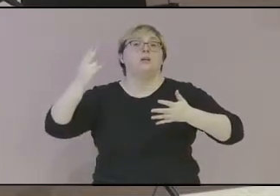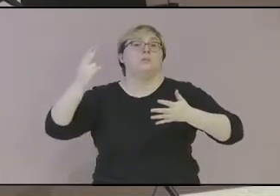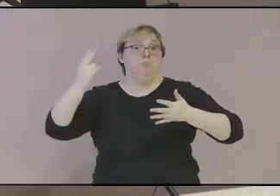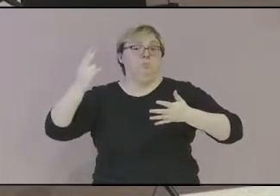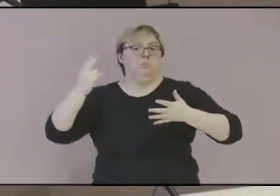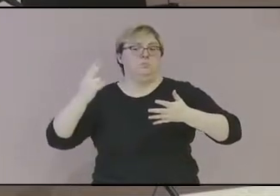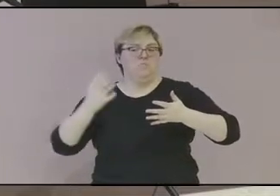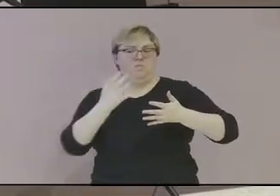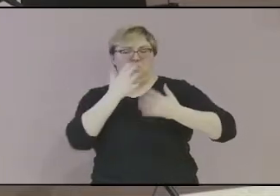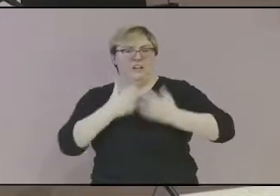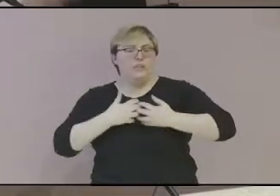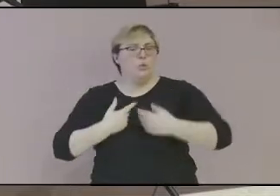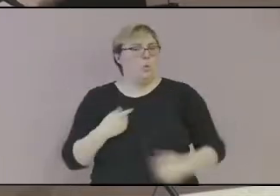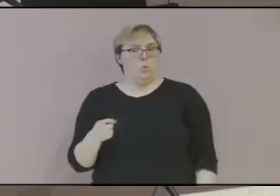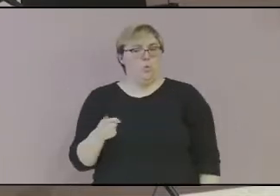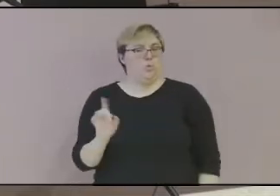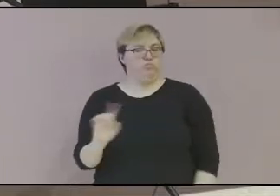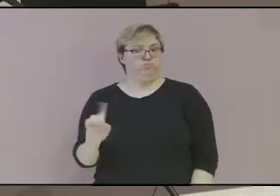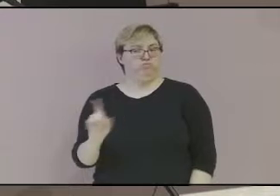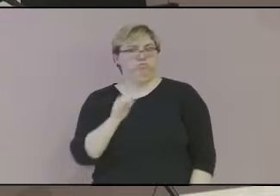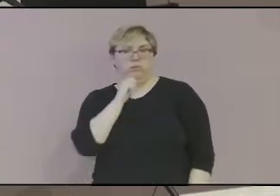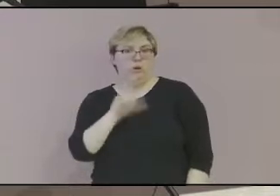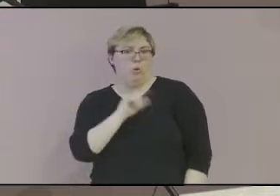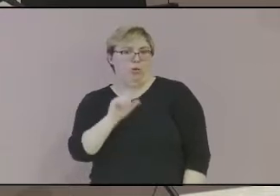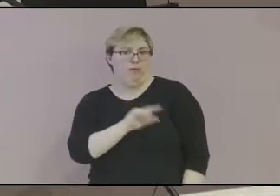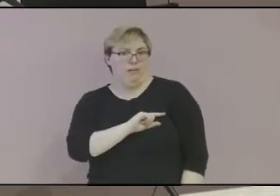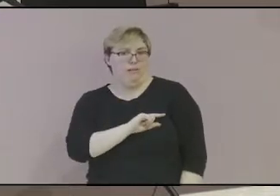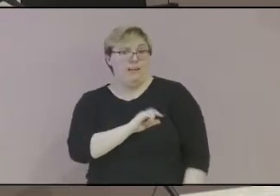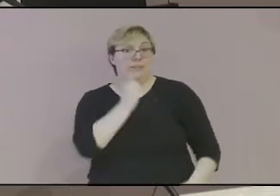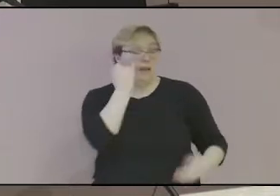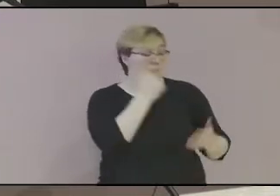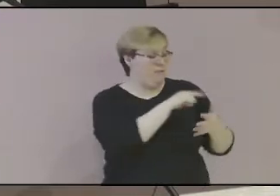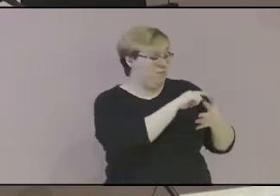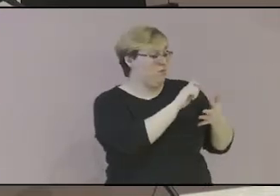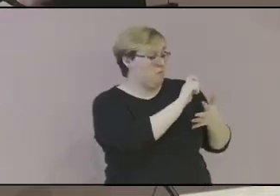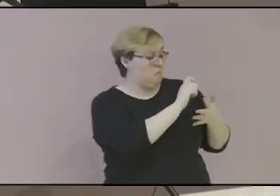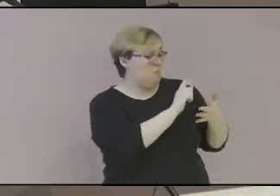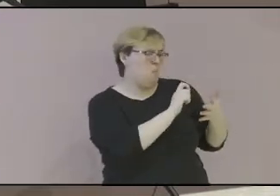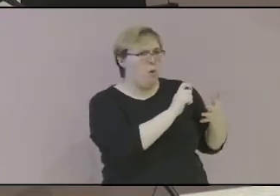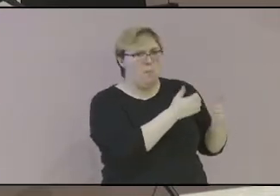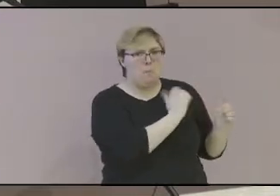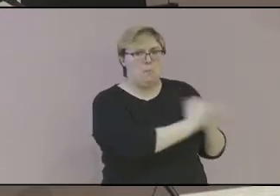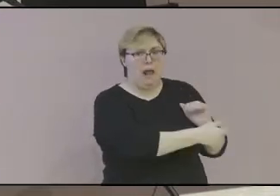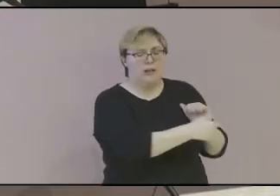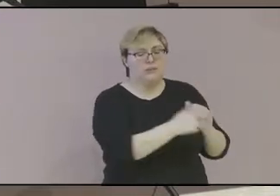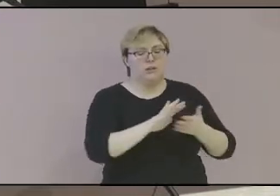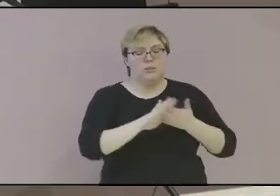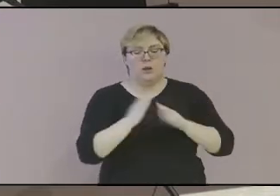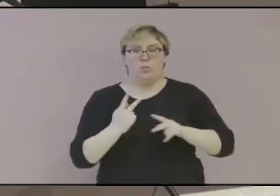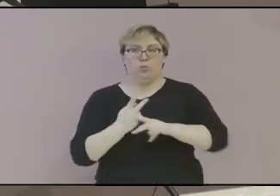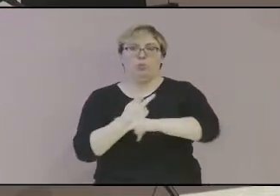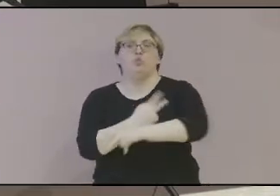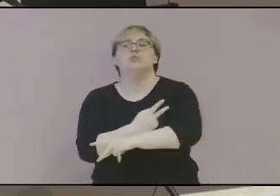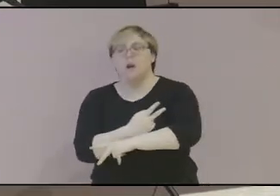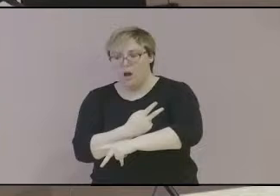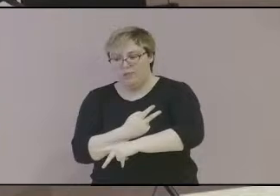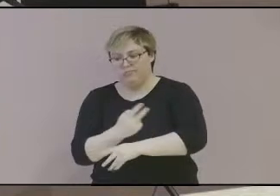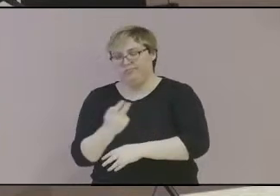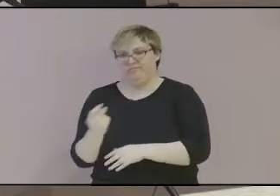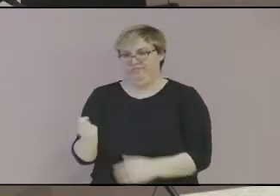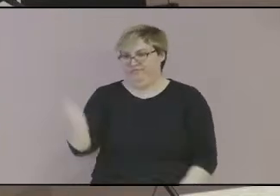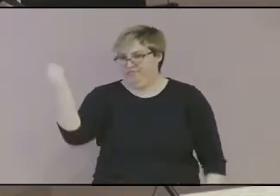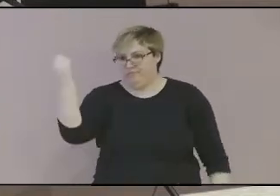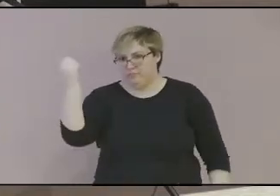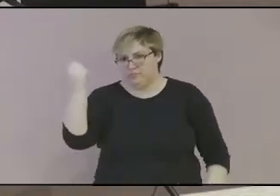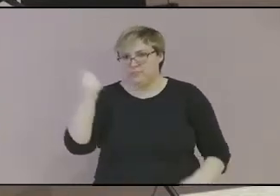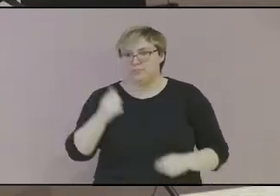stage. Meeting participants disagreed on SOFA scoring. They queried whether SOFA measures would even be suitable for